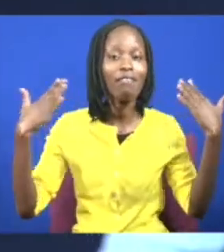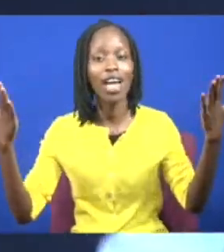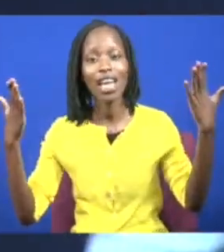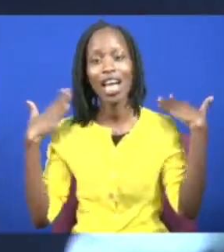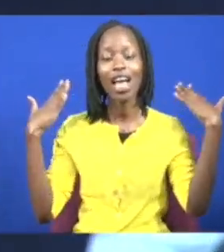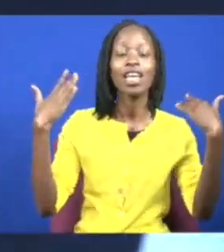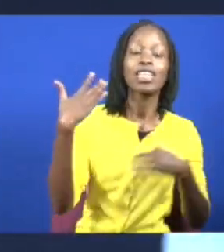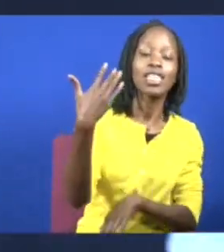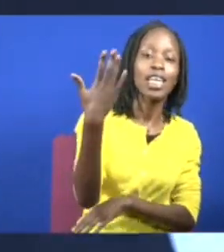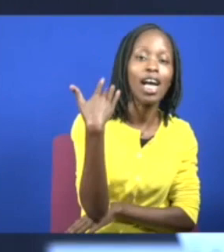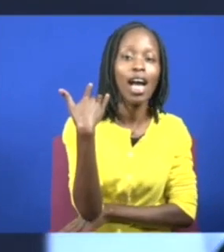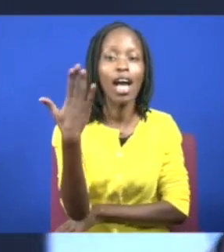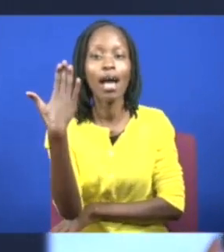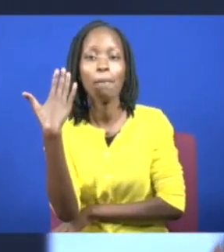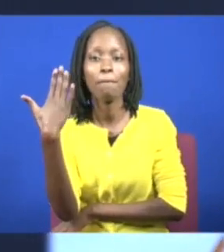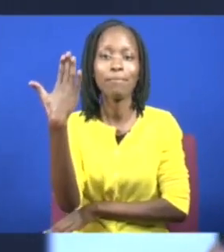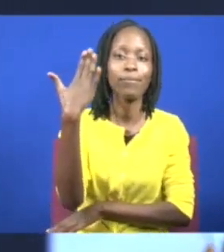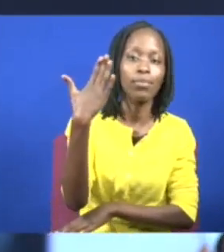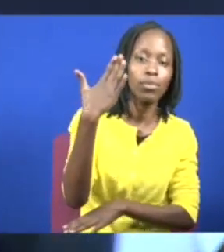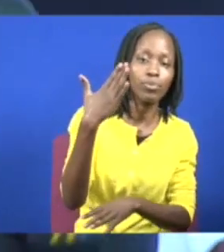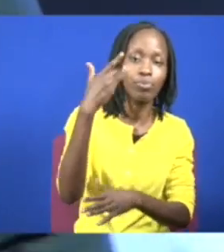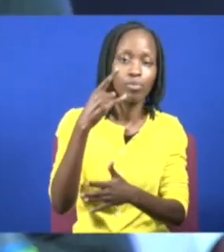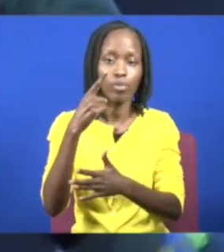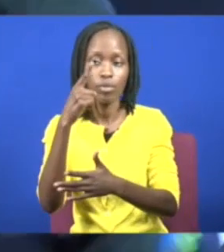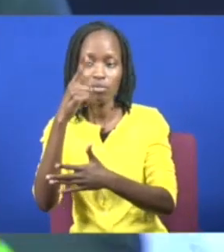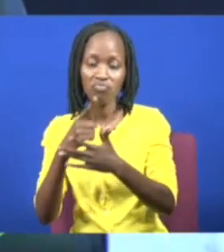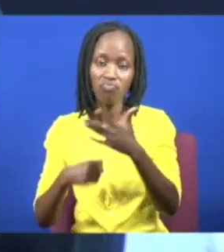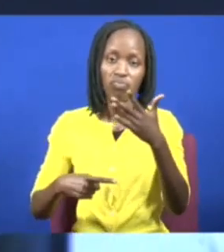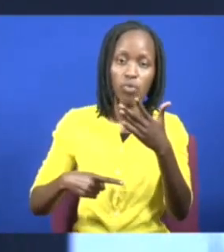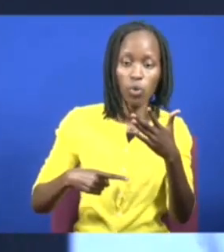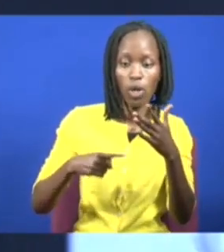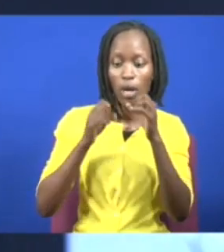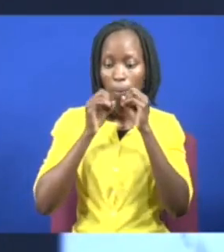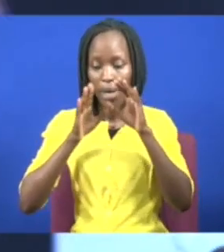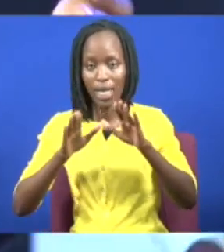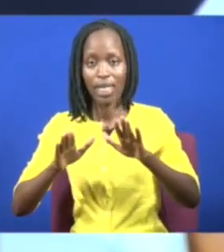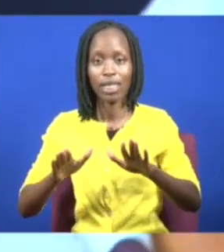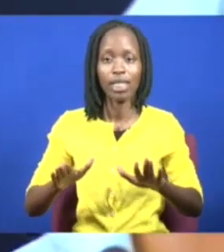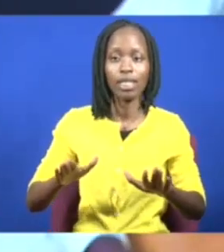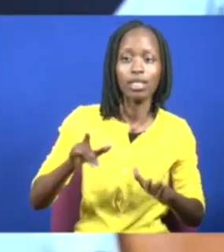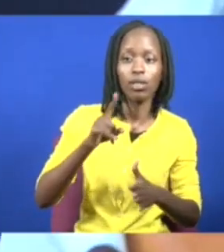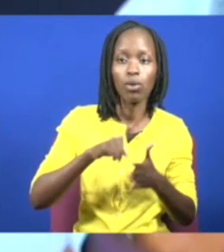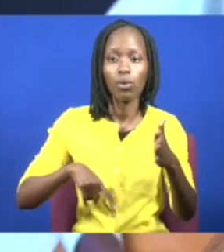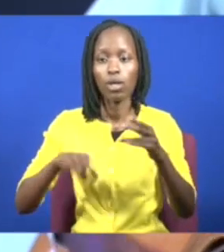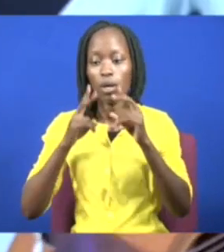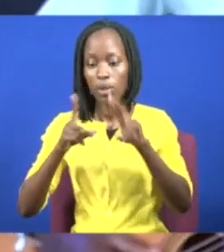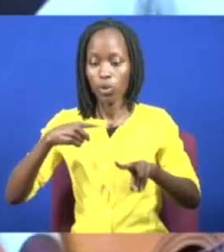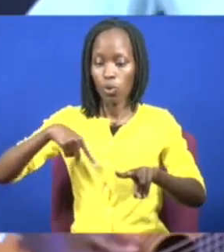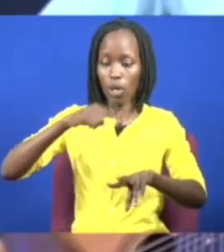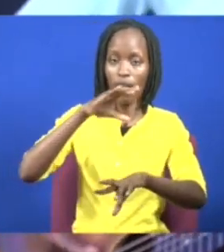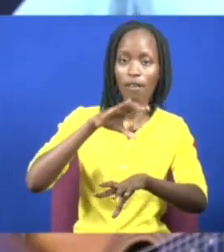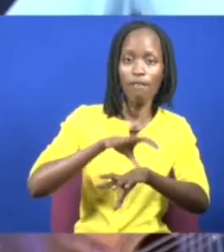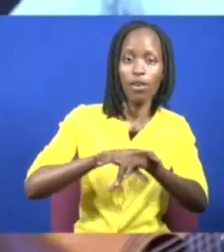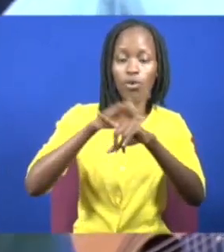the everlasting arms. And what our blessedness, what our peace is